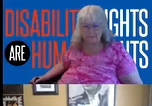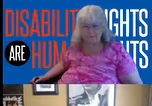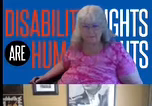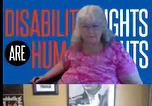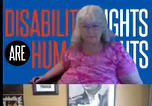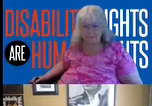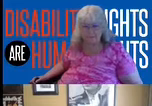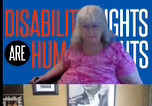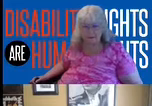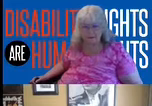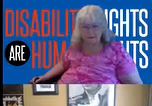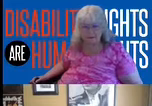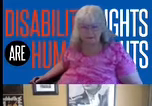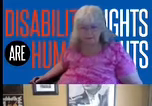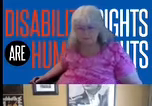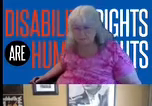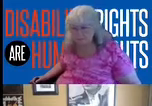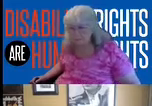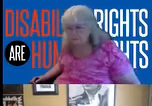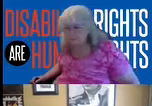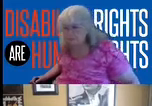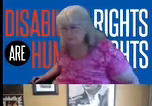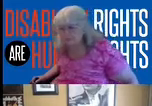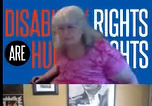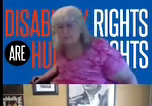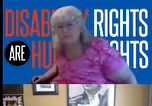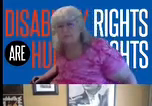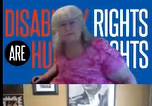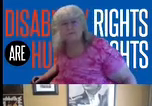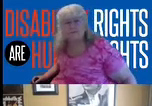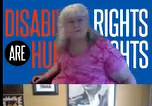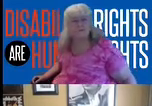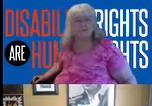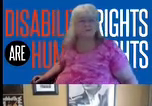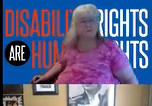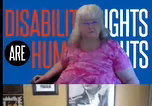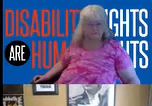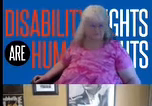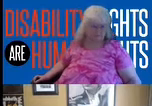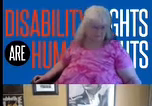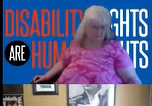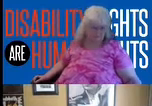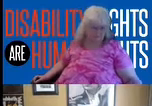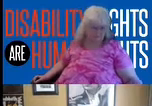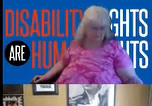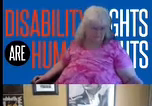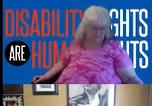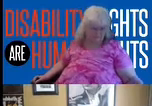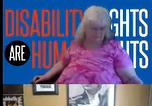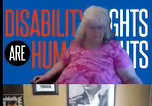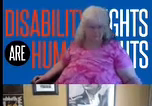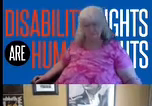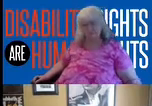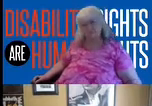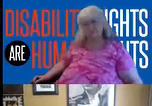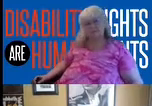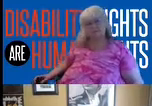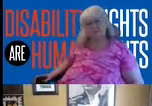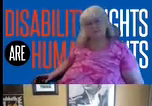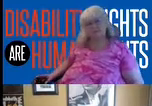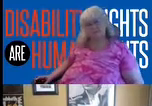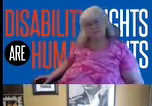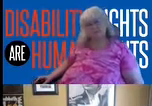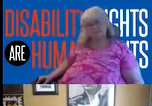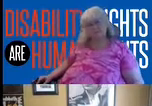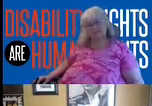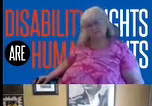video, and you will see him throughout the presentation. And